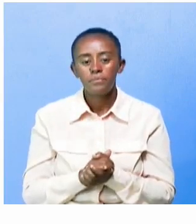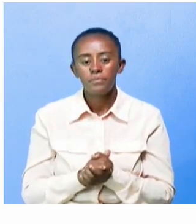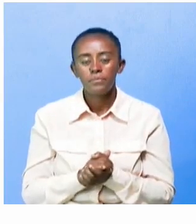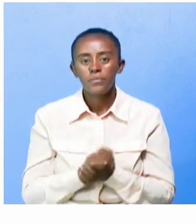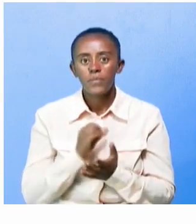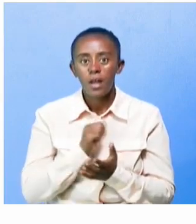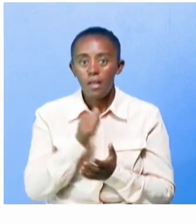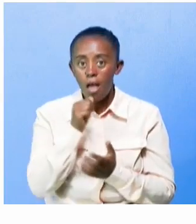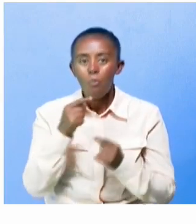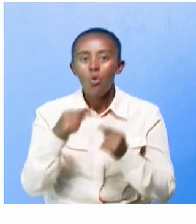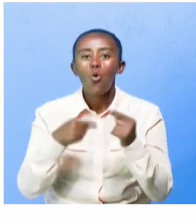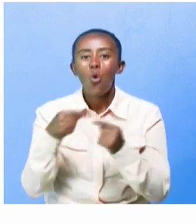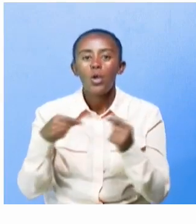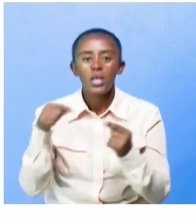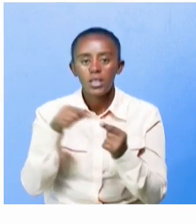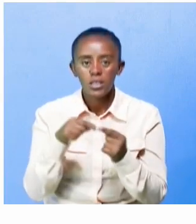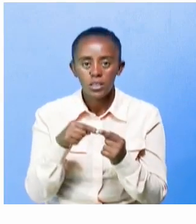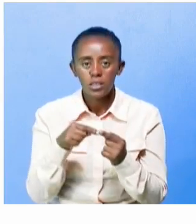going